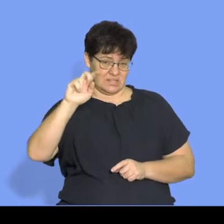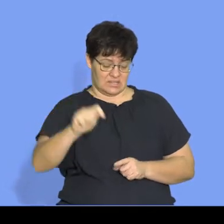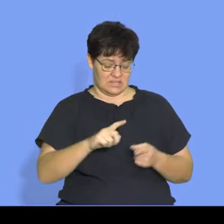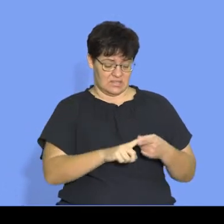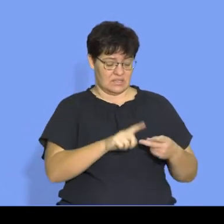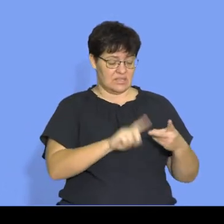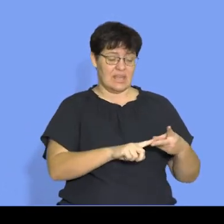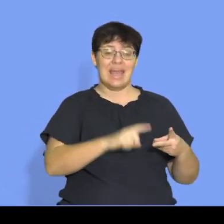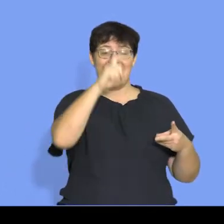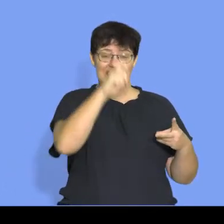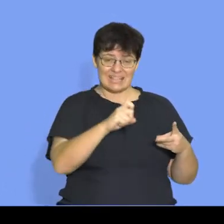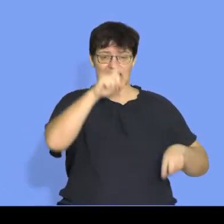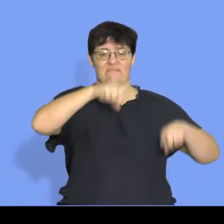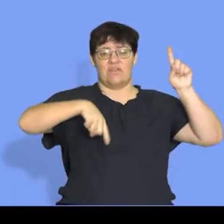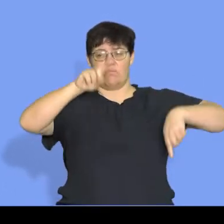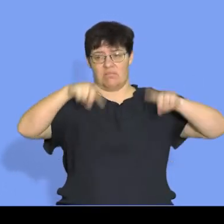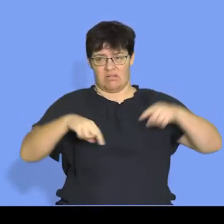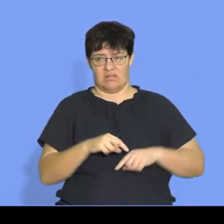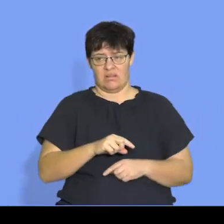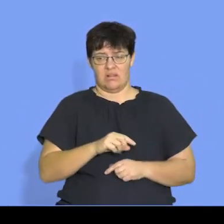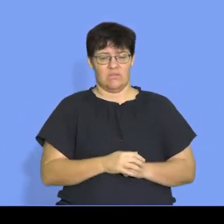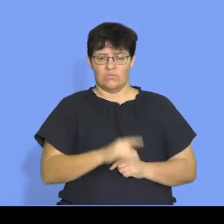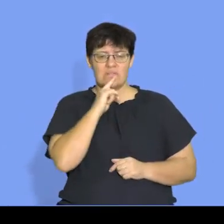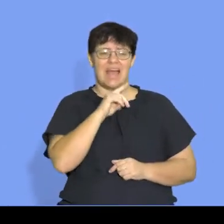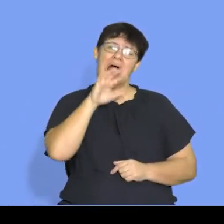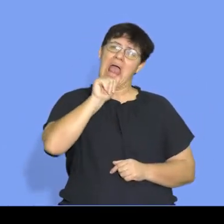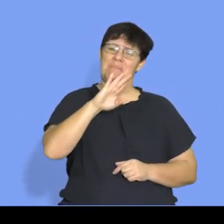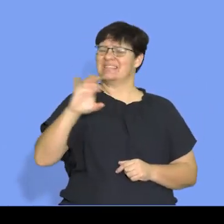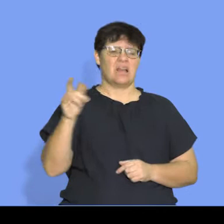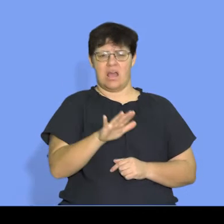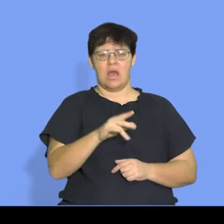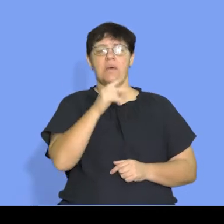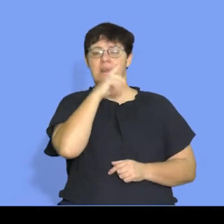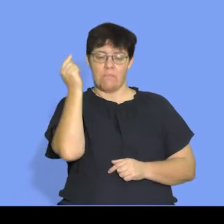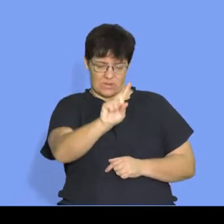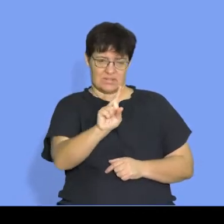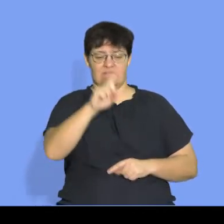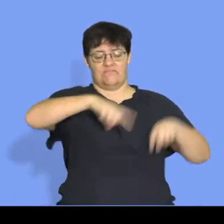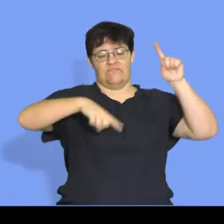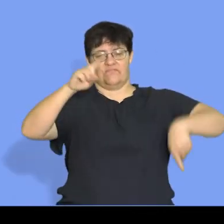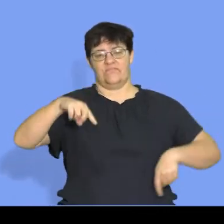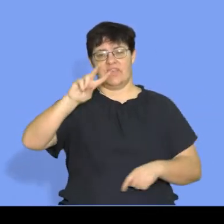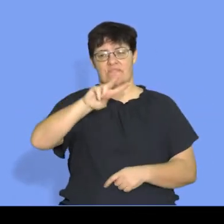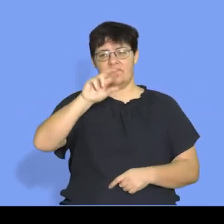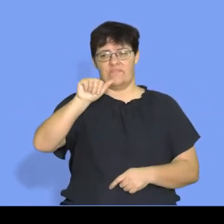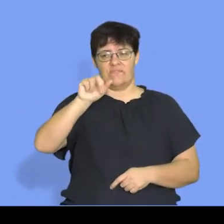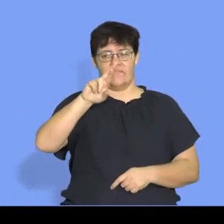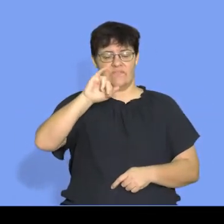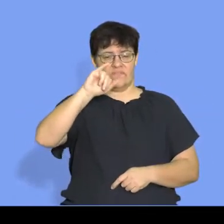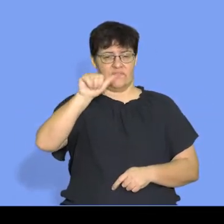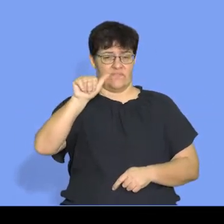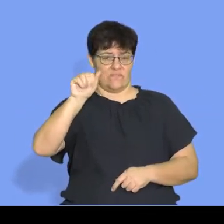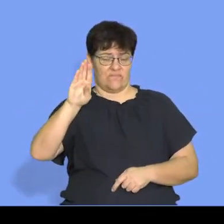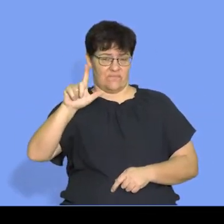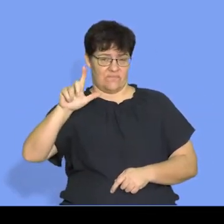a variable. So we don't really call them alphabets in mathematics, we call them variables. Then the equal symbol will